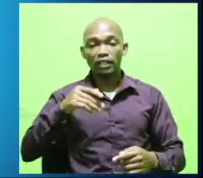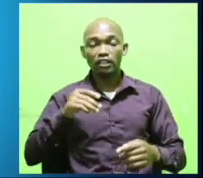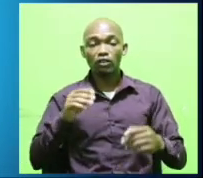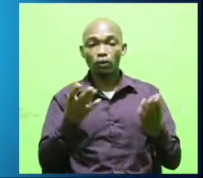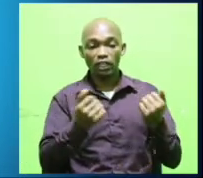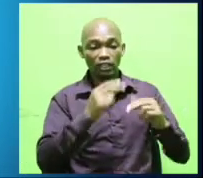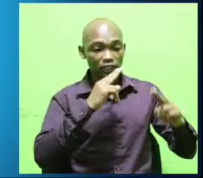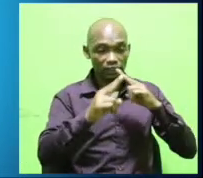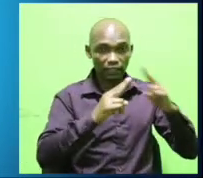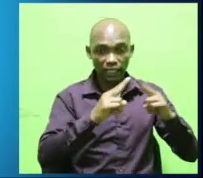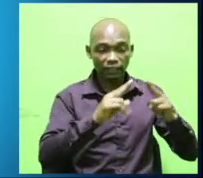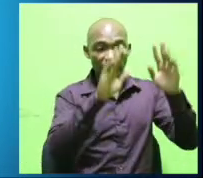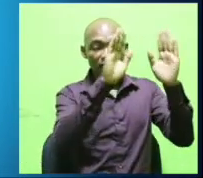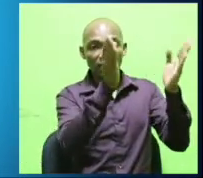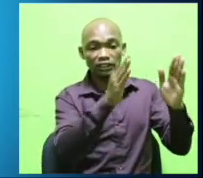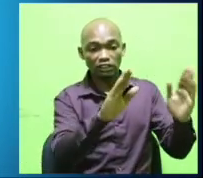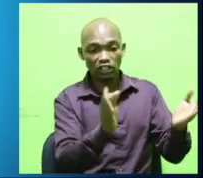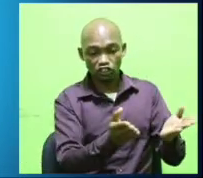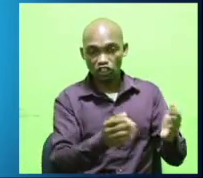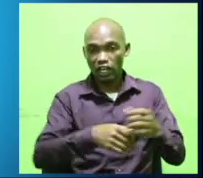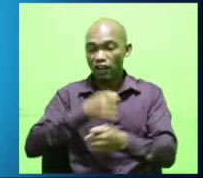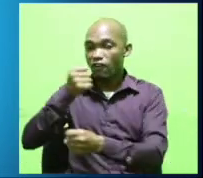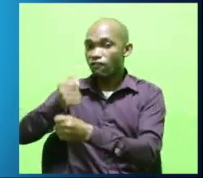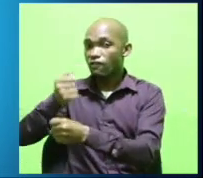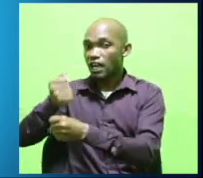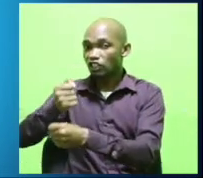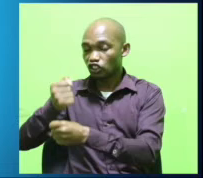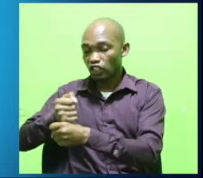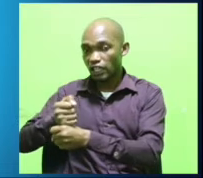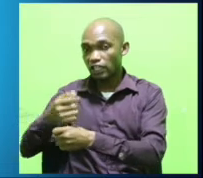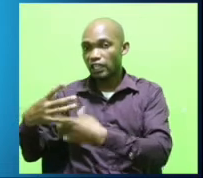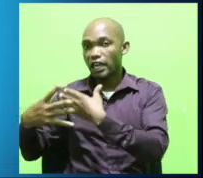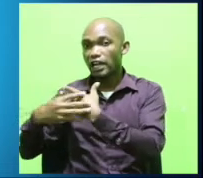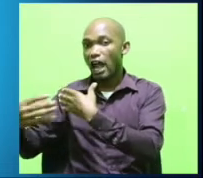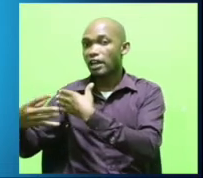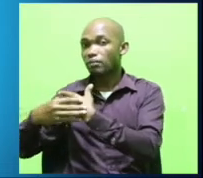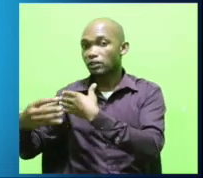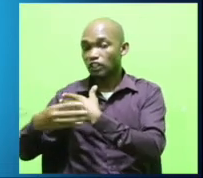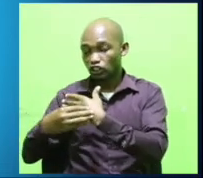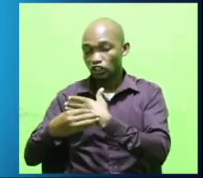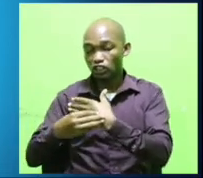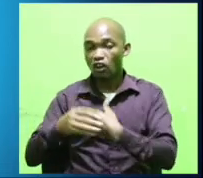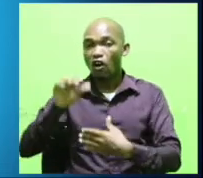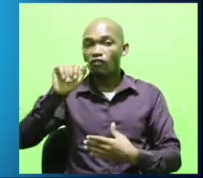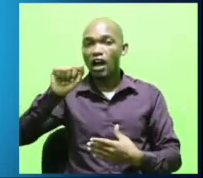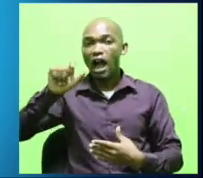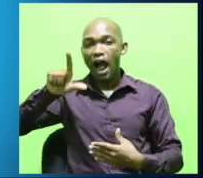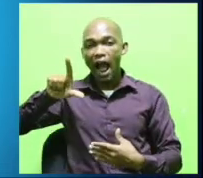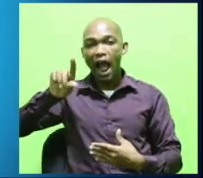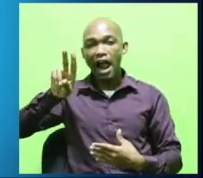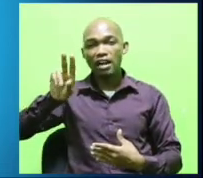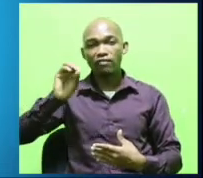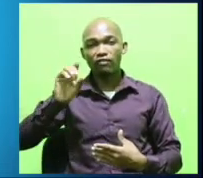today we have discussed about the structure, function, and the adaptation of the alveoli to their